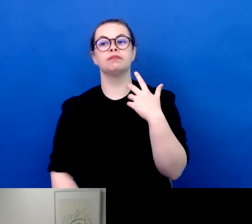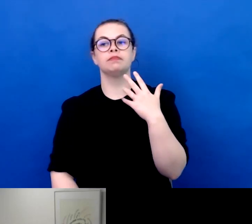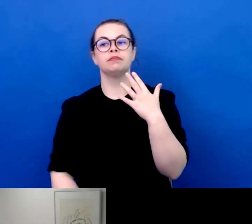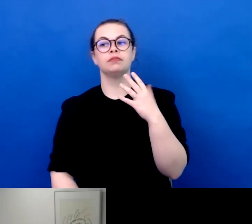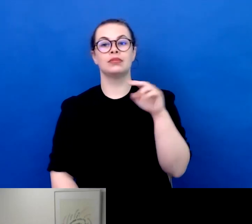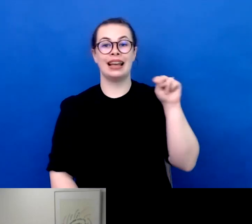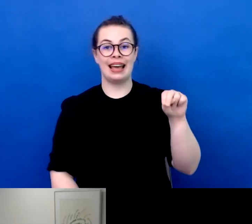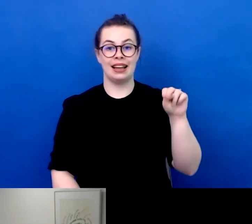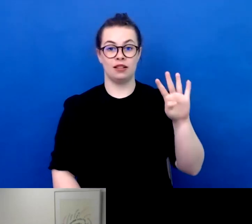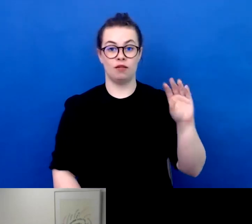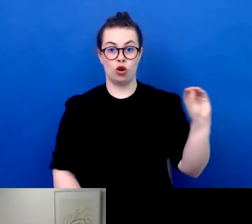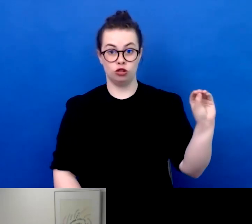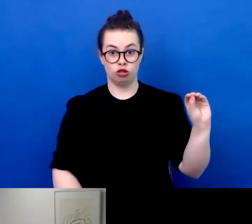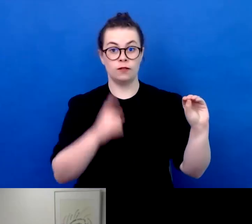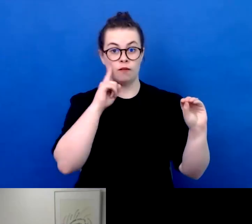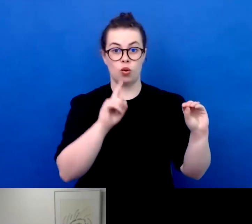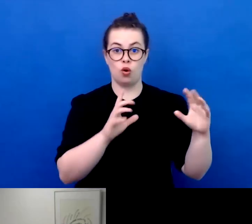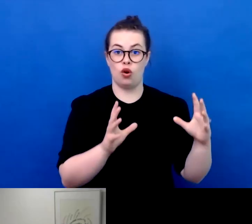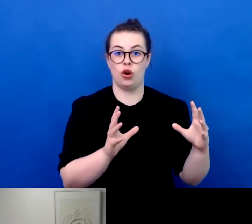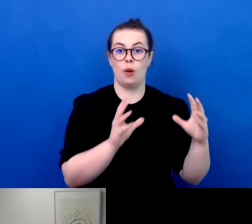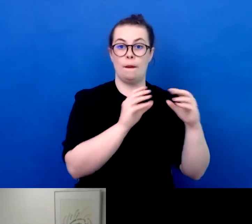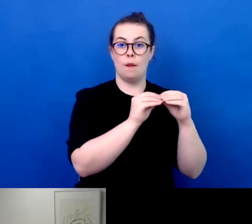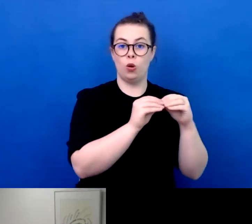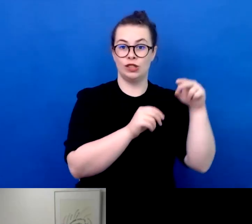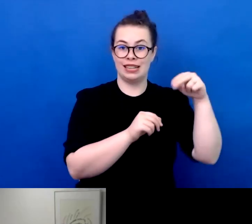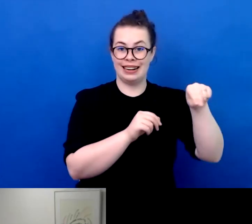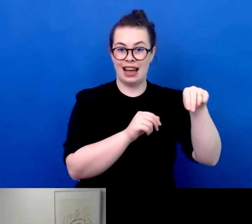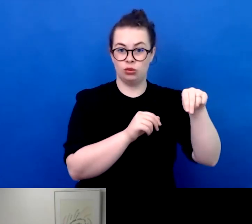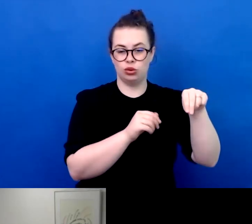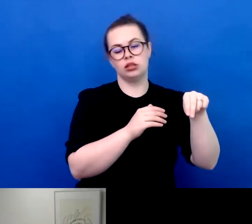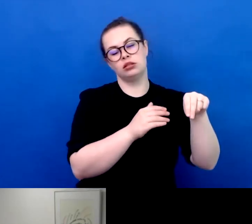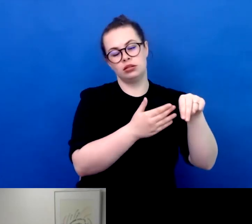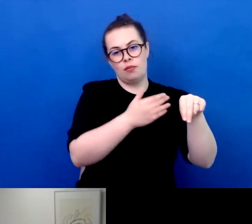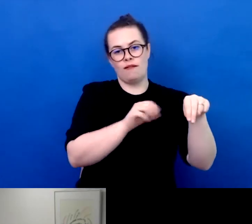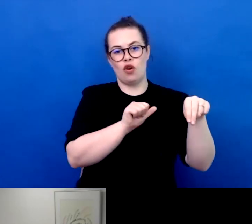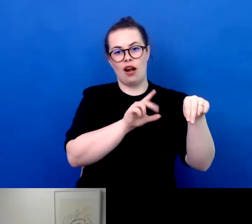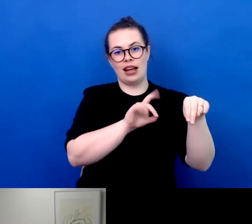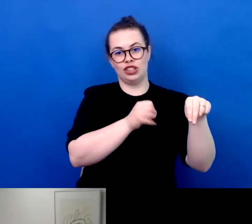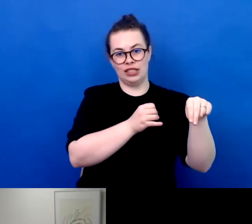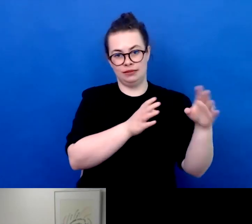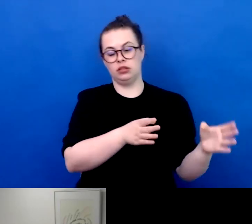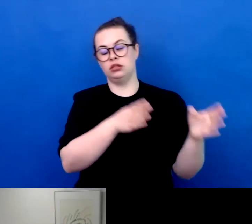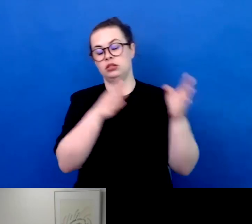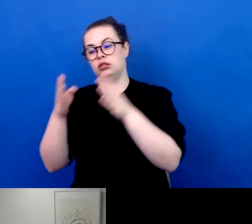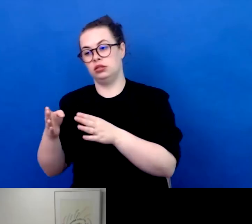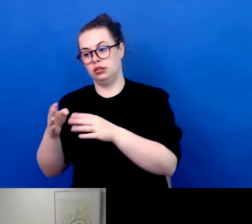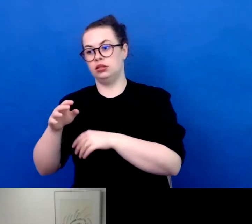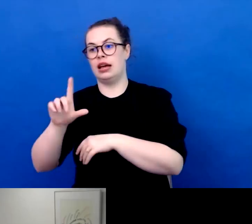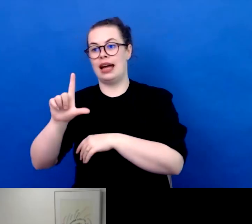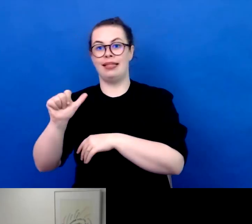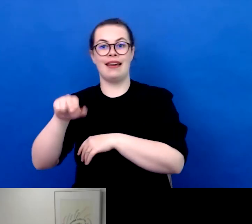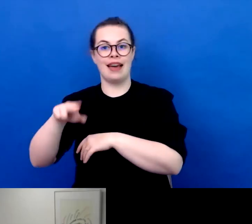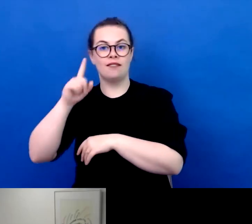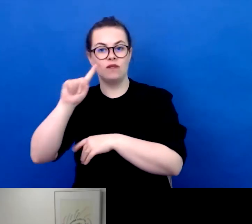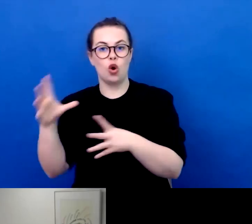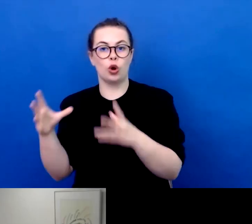for composed nouns following adjectives and LAN for composed nouns following verbs. So we are measuring